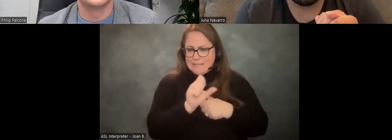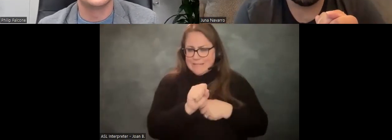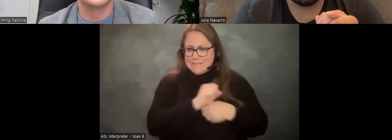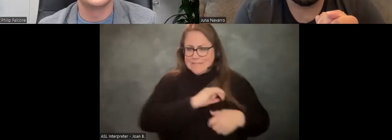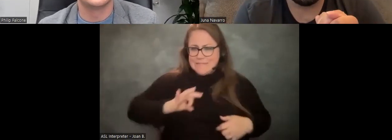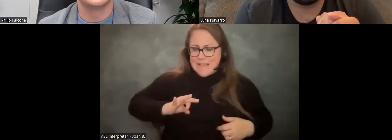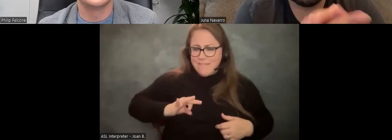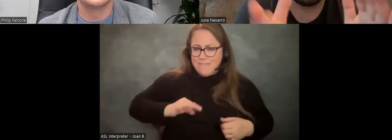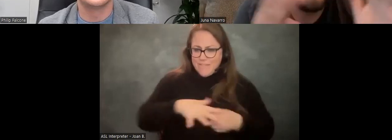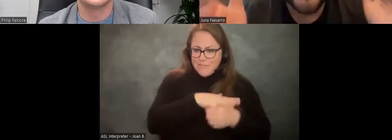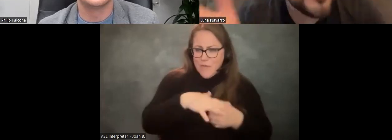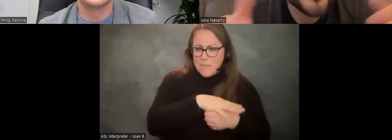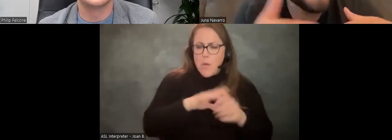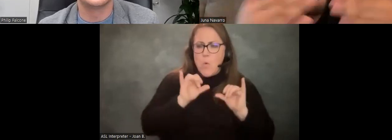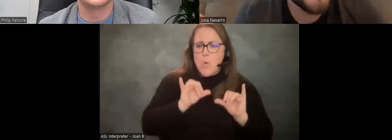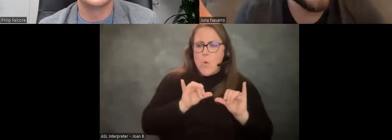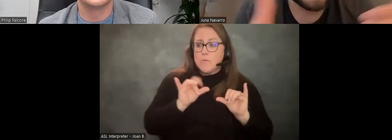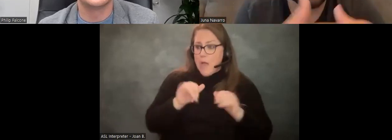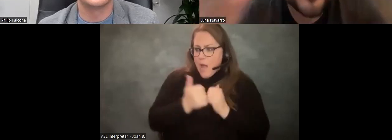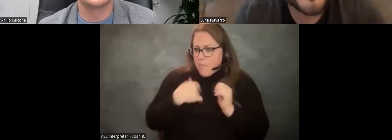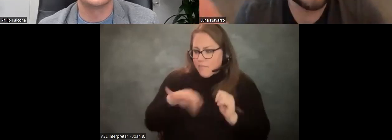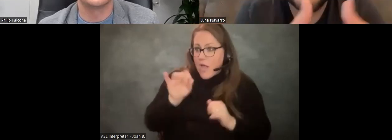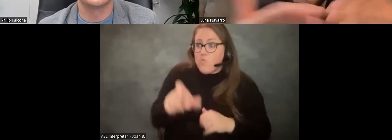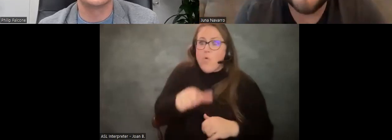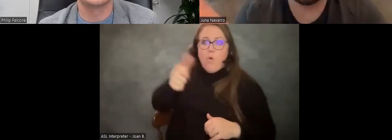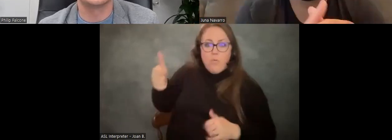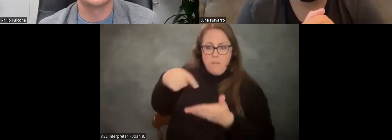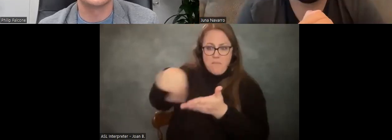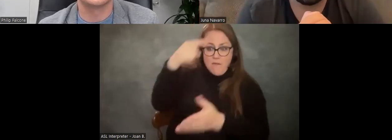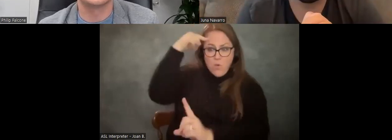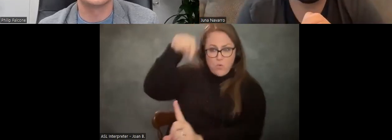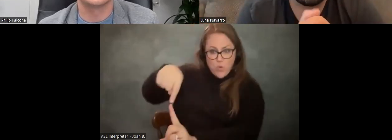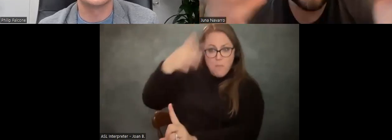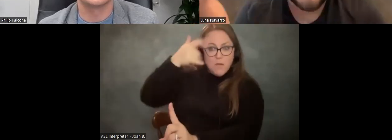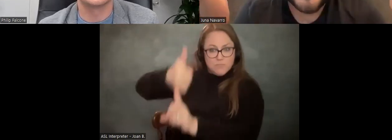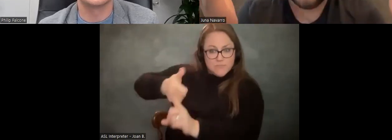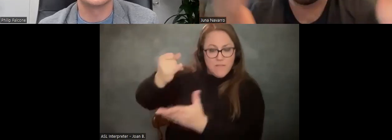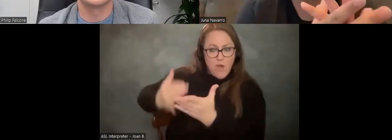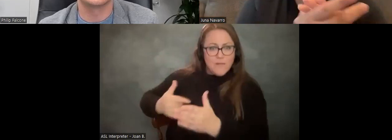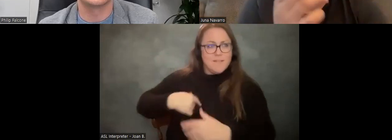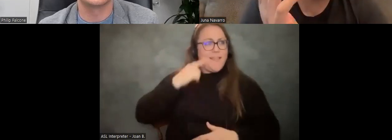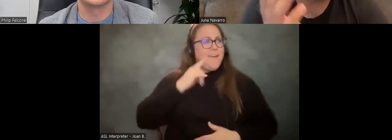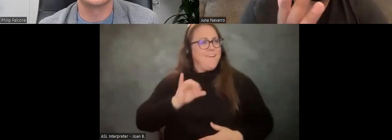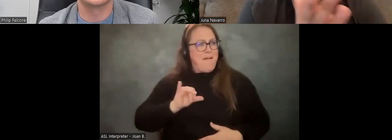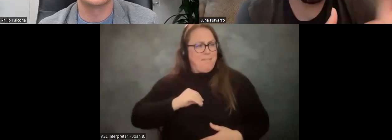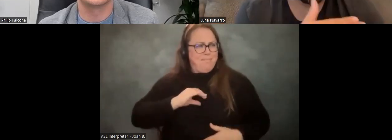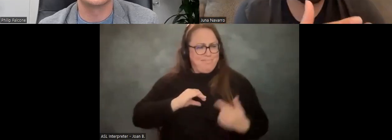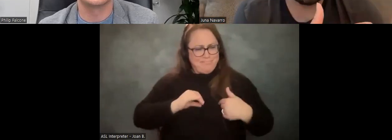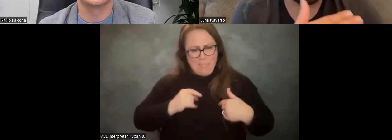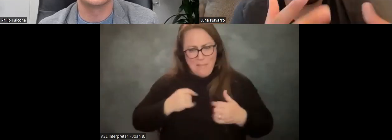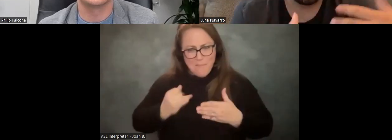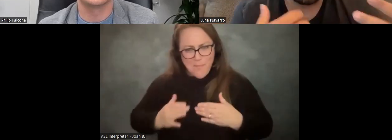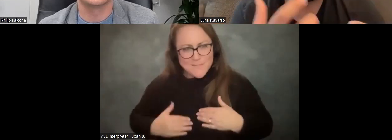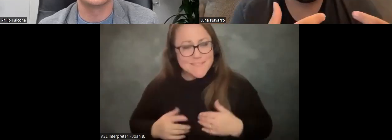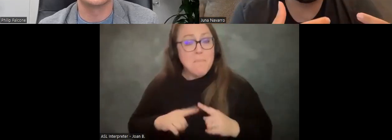then we need to find an organization to pay you as an artist because you're an artist. I'm like, wow, like I'm an artist now. It was very hard for me